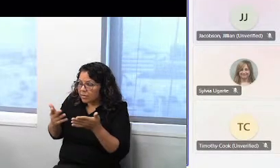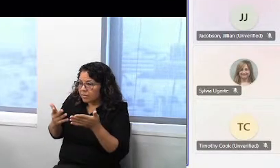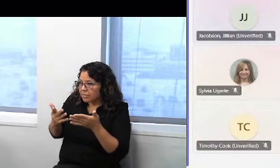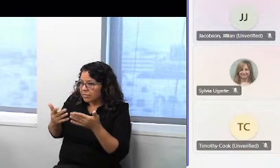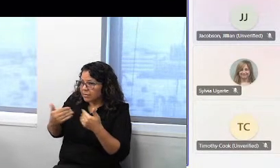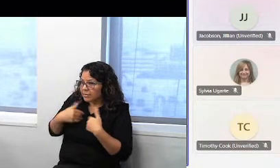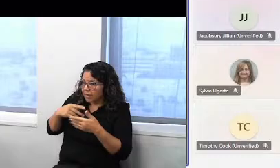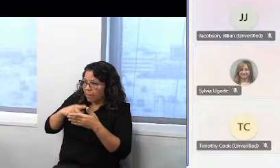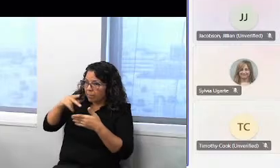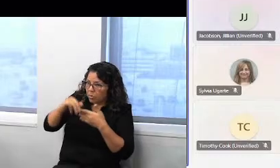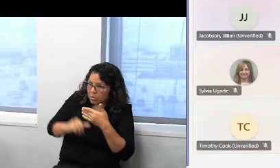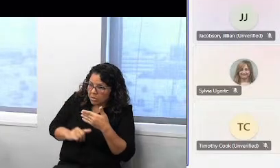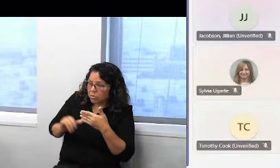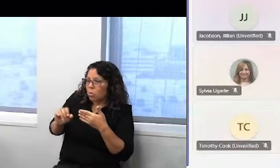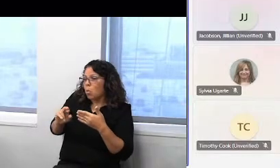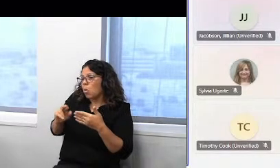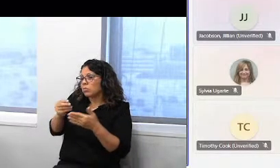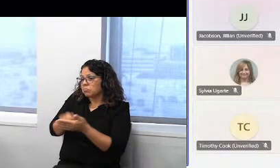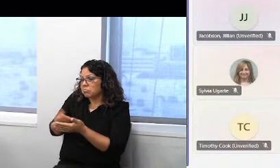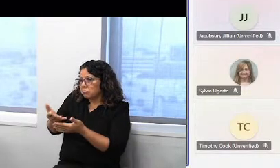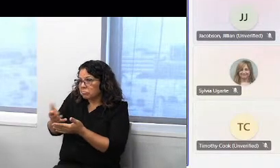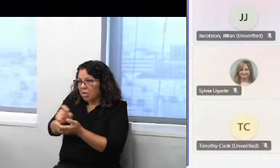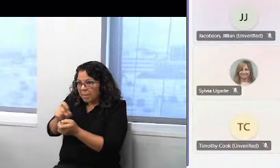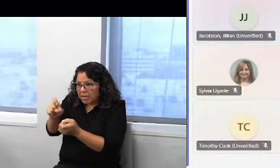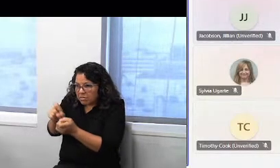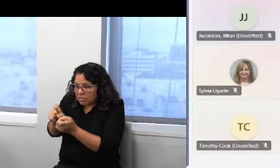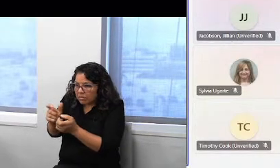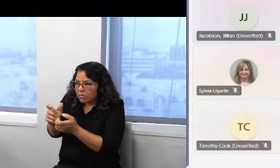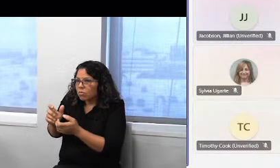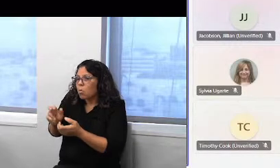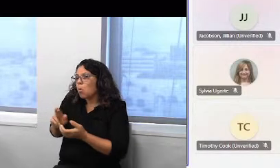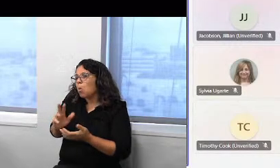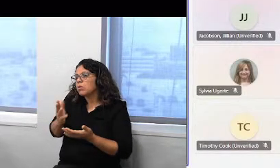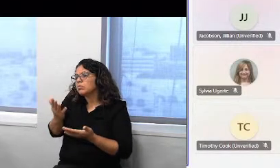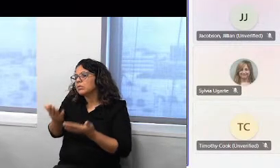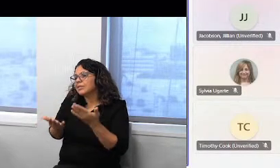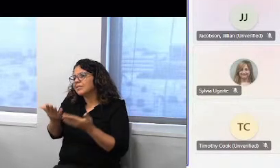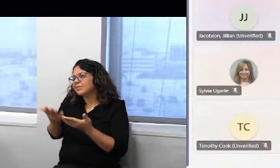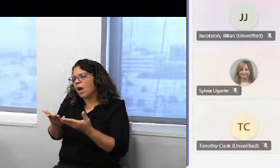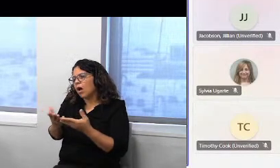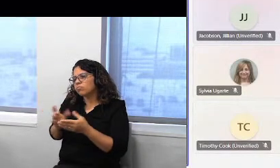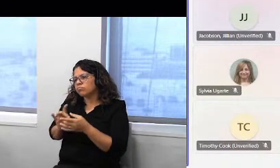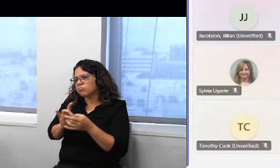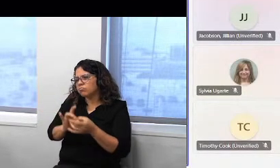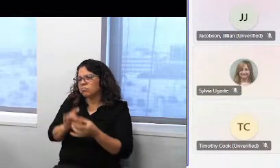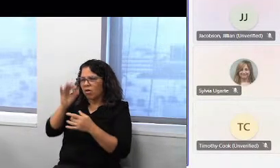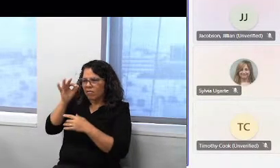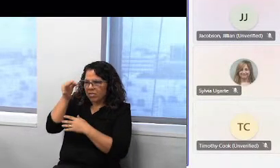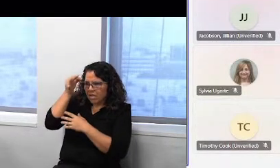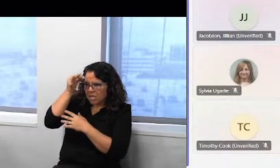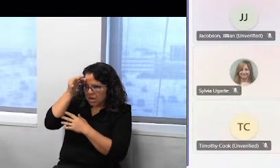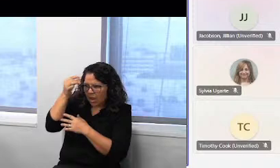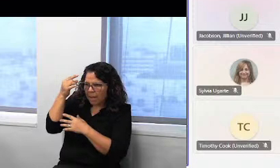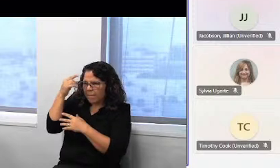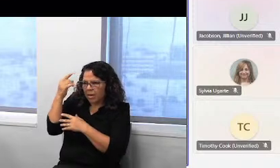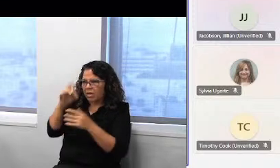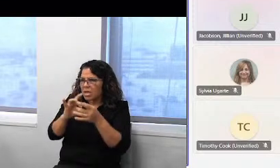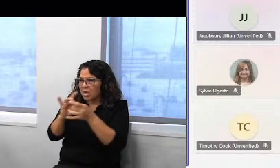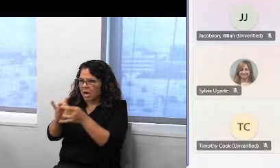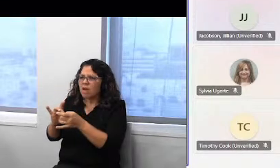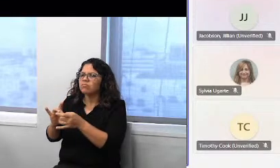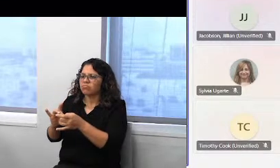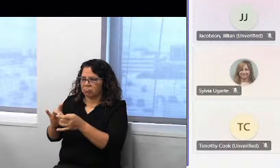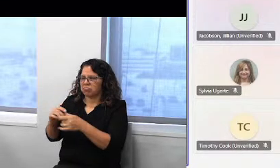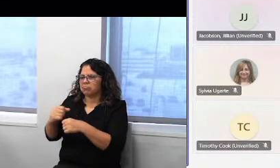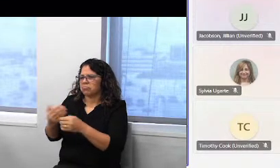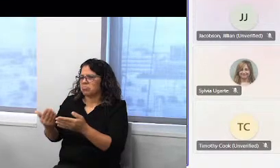or is it the federal funded aspect for the network upgrade? So that's what I was going to refer to. In the overall filing, we do have some allocations of dollars in the